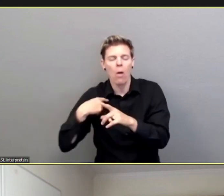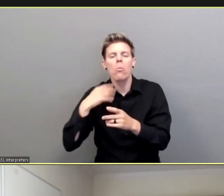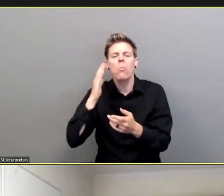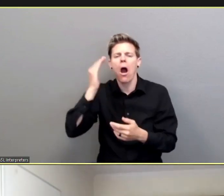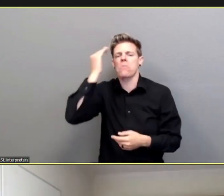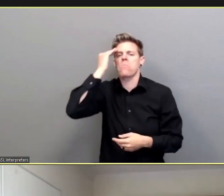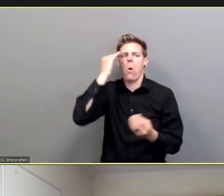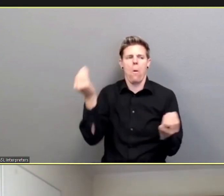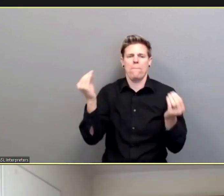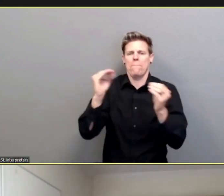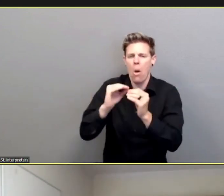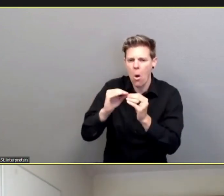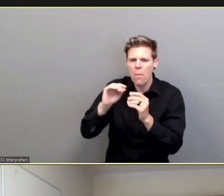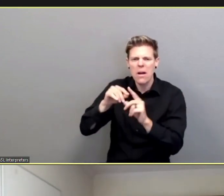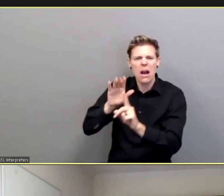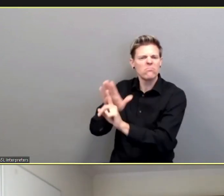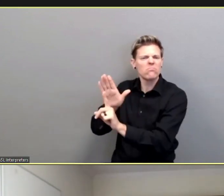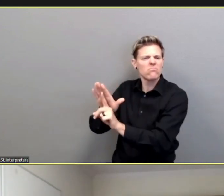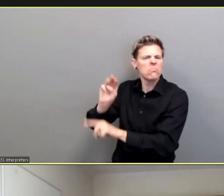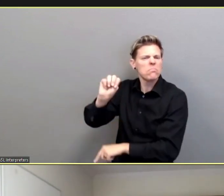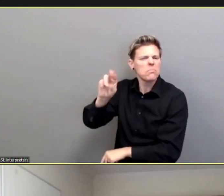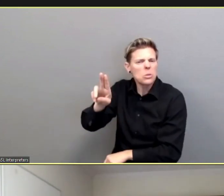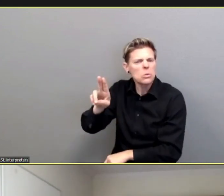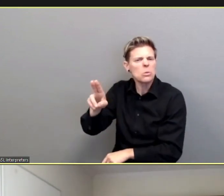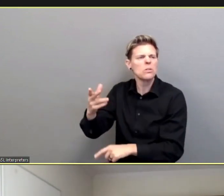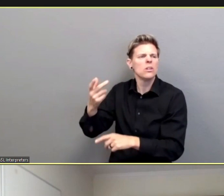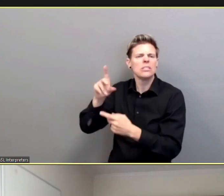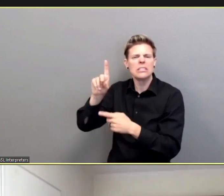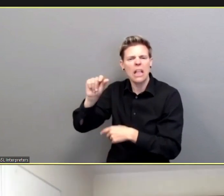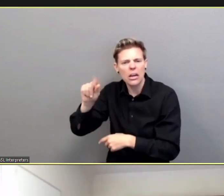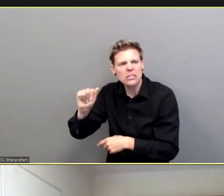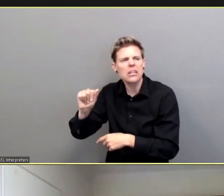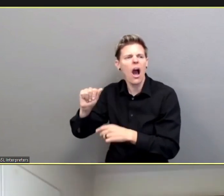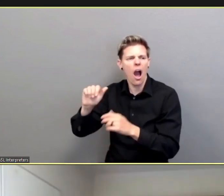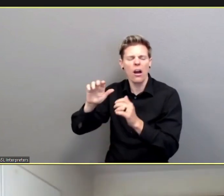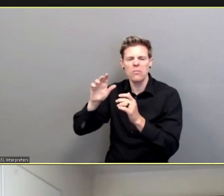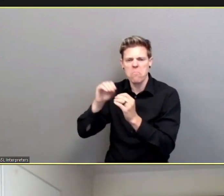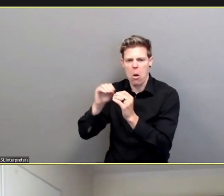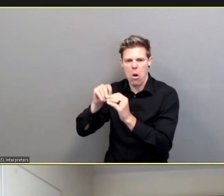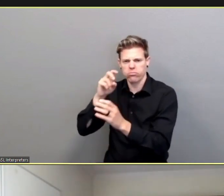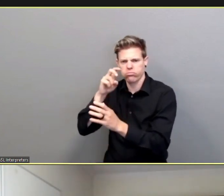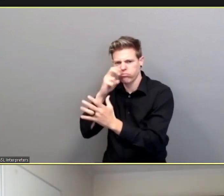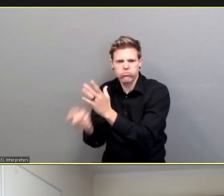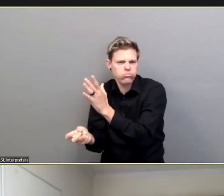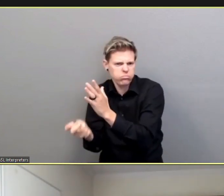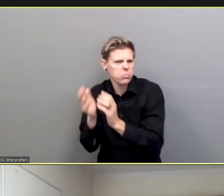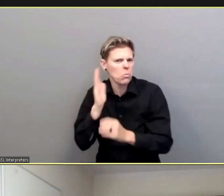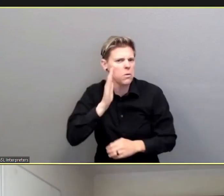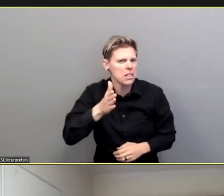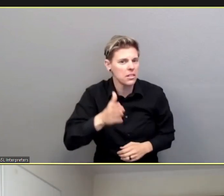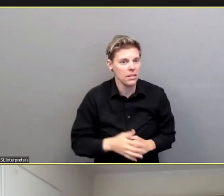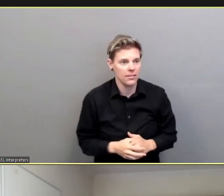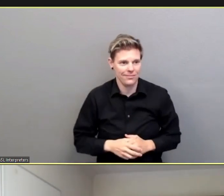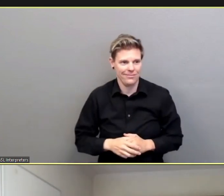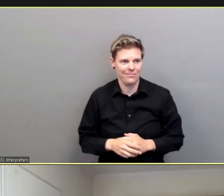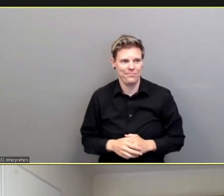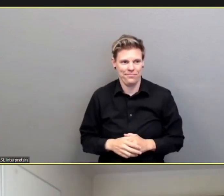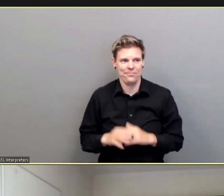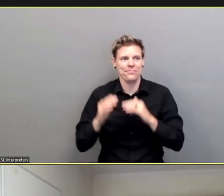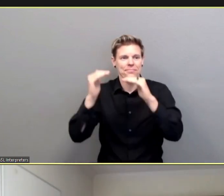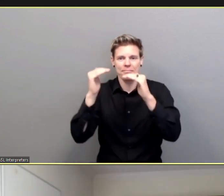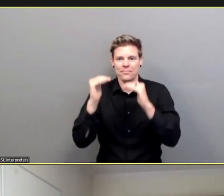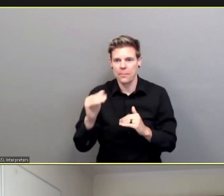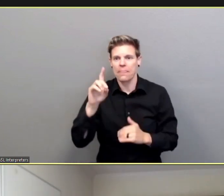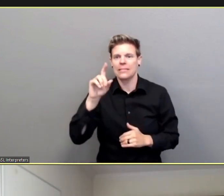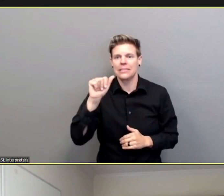other variants that we're starting to see. Thank you. Thanks, everybody. Next, we'll turn to Dan McKay, followed by Cedar